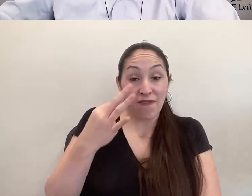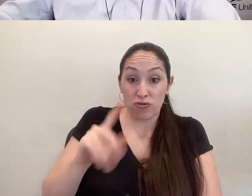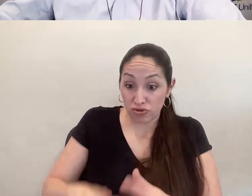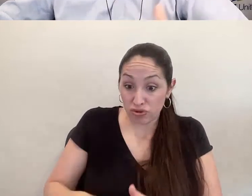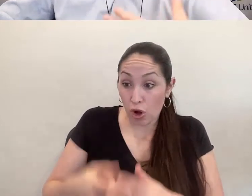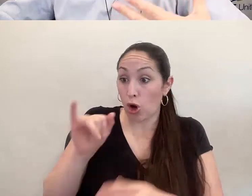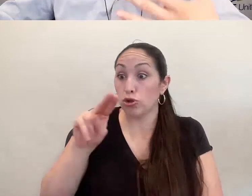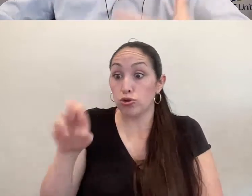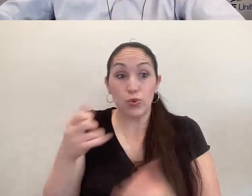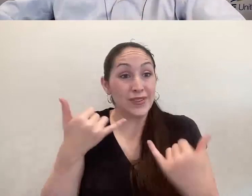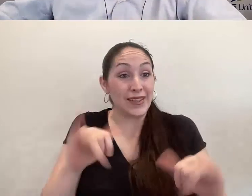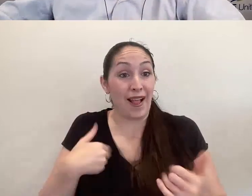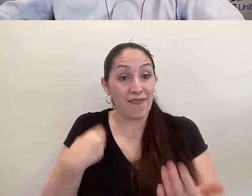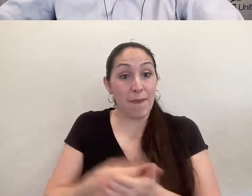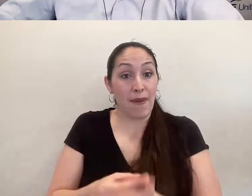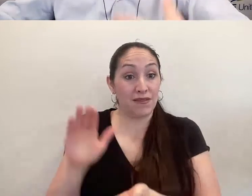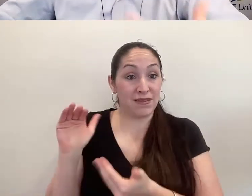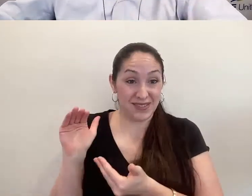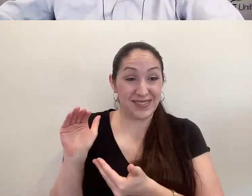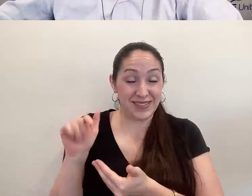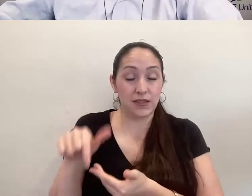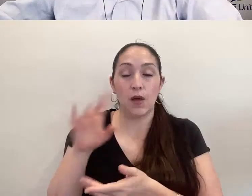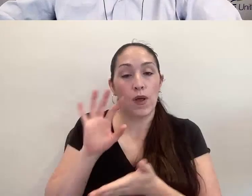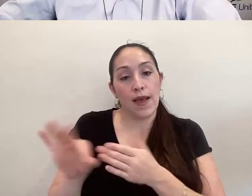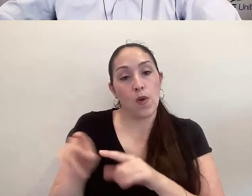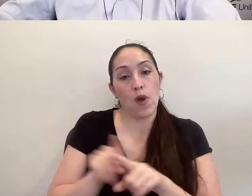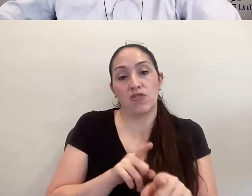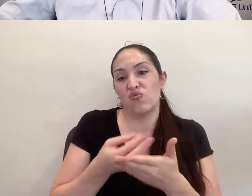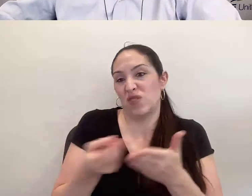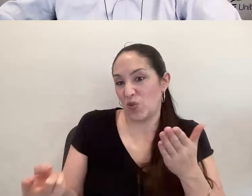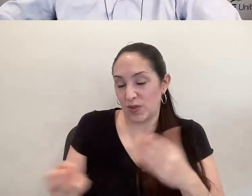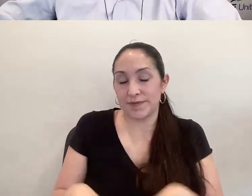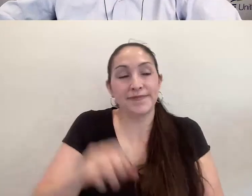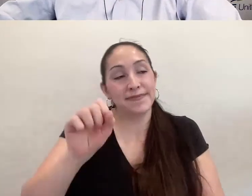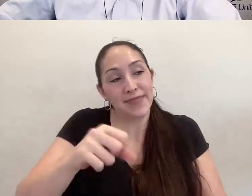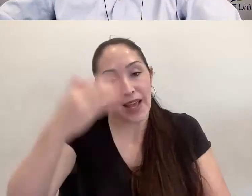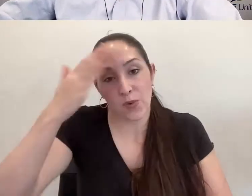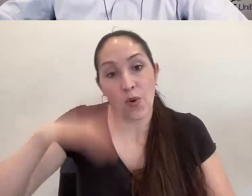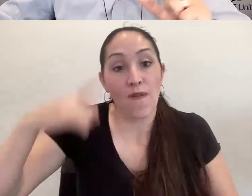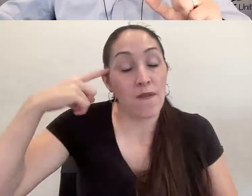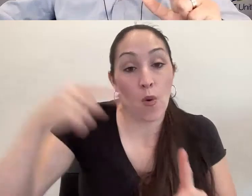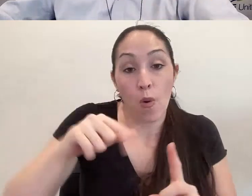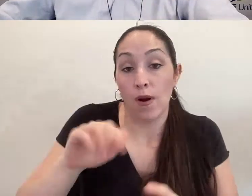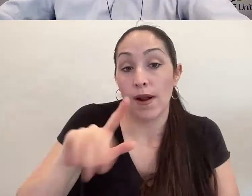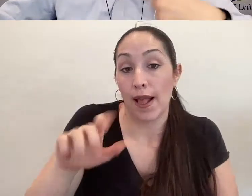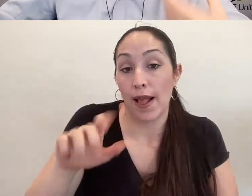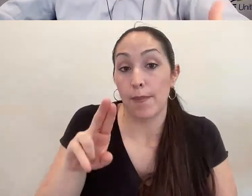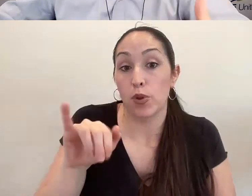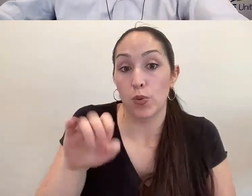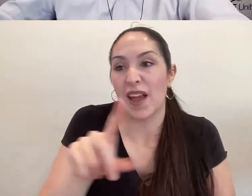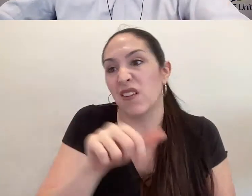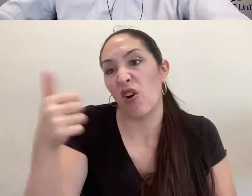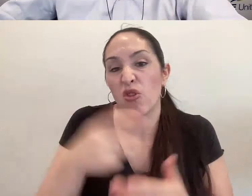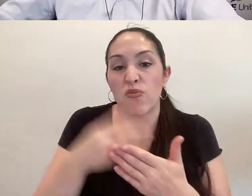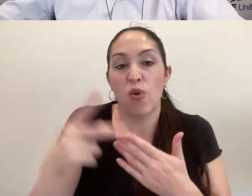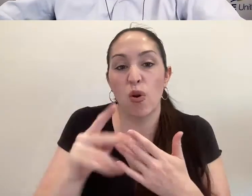so, I know for ABLE United and most all the other ABLE programs around the country, we stress saying, hey, if